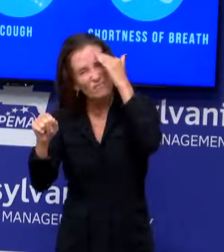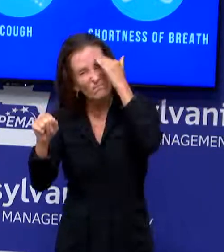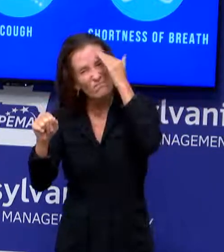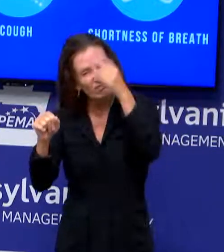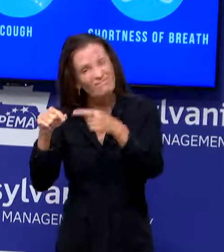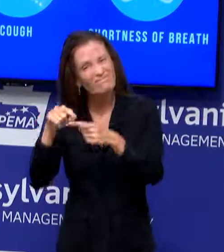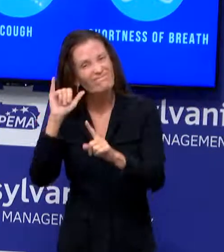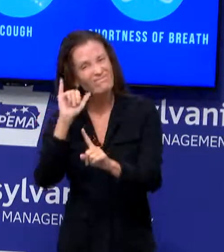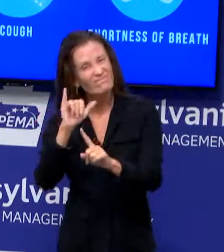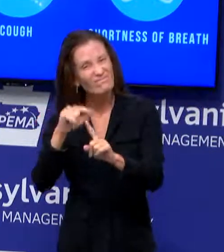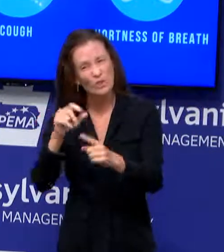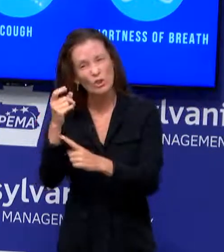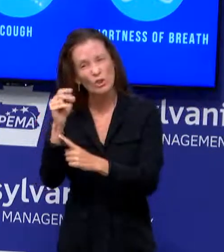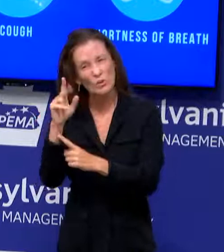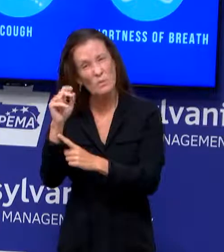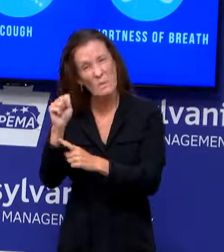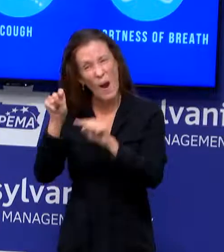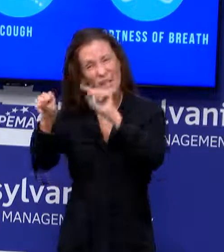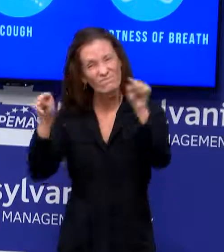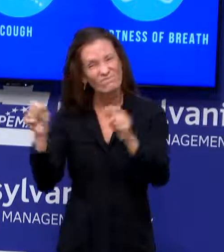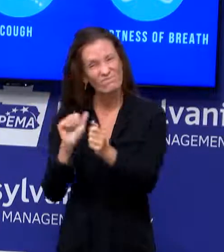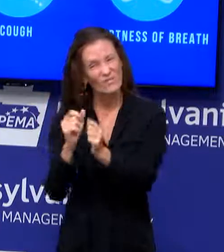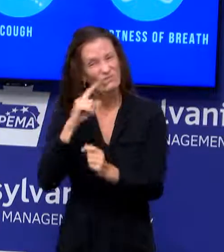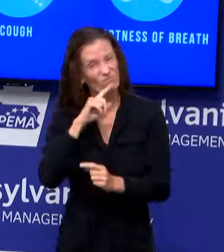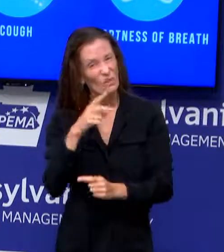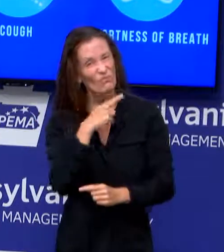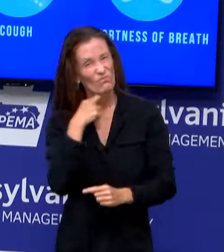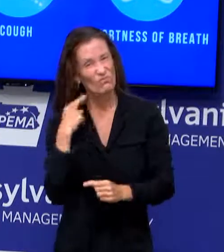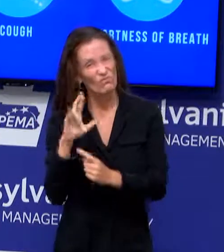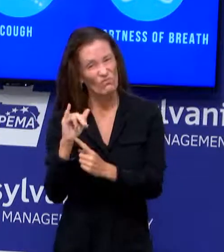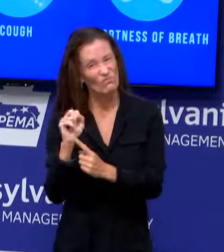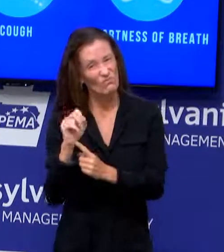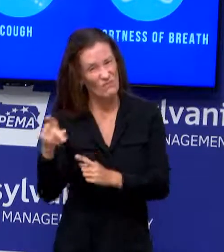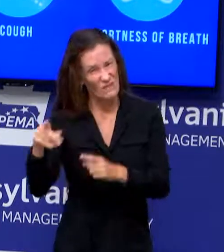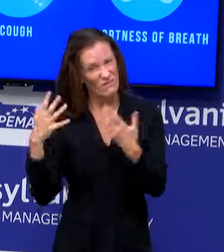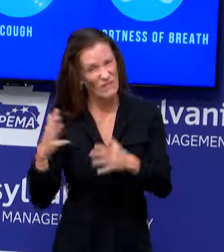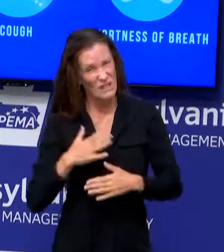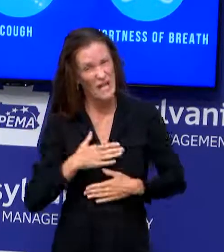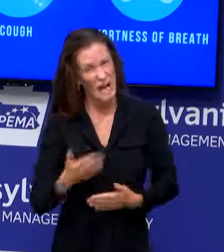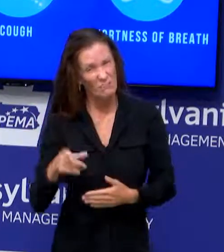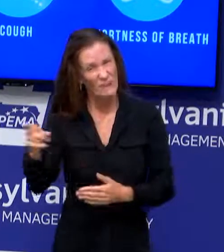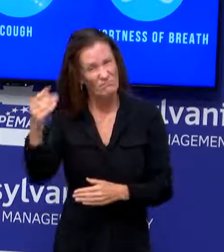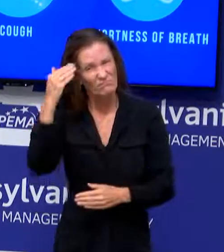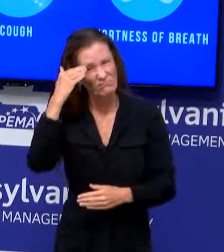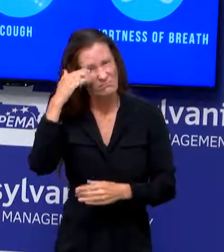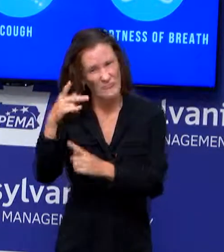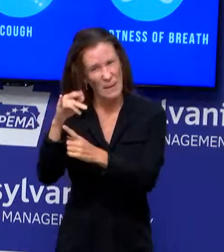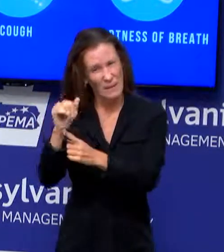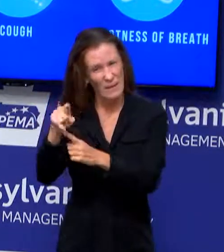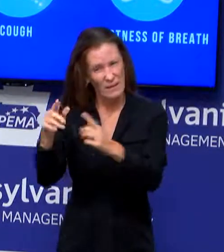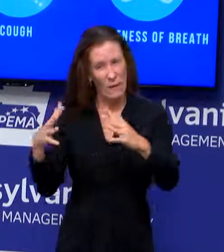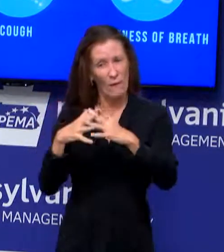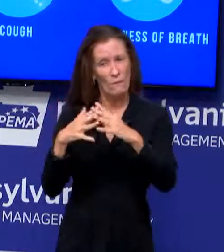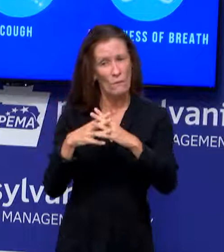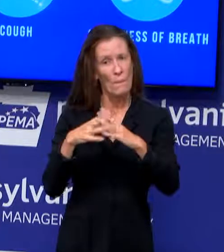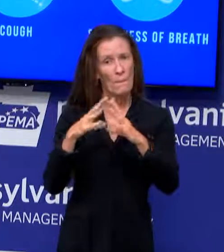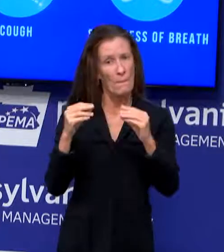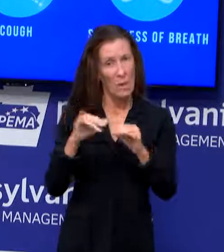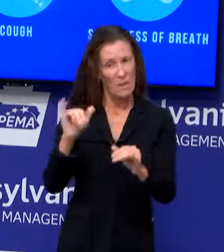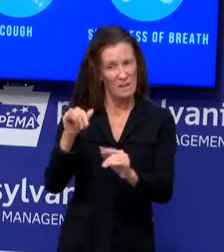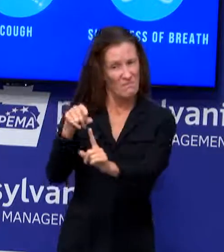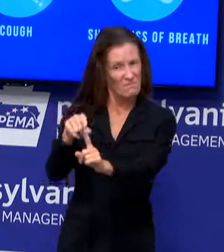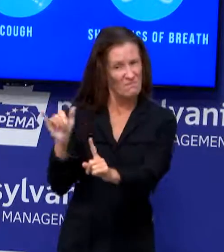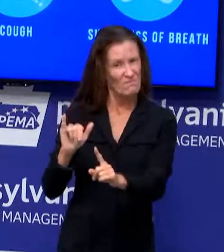that are quote-unquote high risk. And so we'll use football as an example, but it's not the only one. And so,